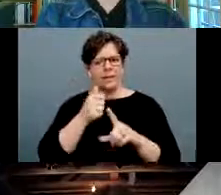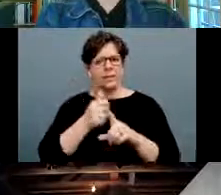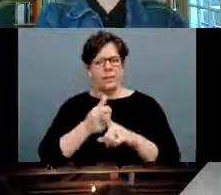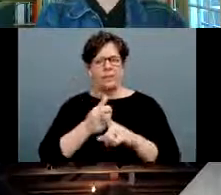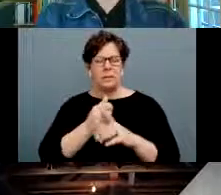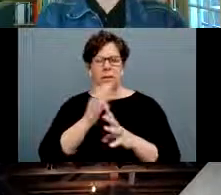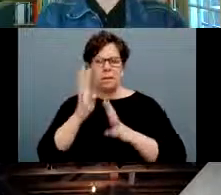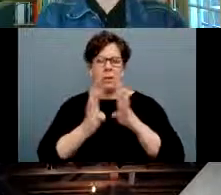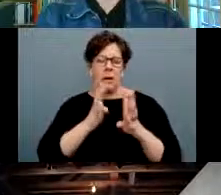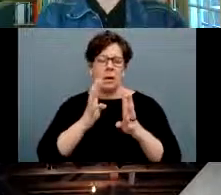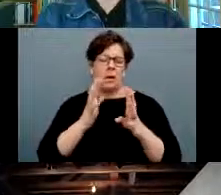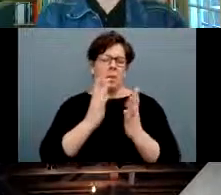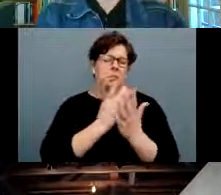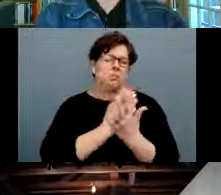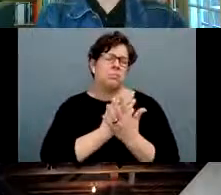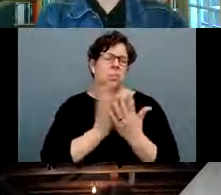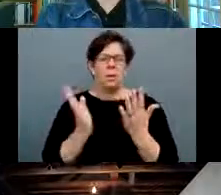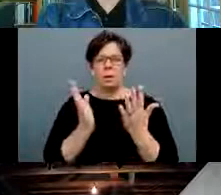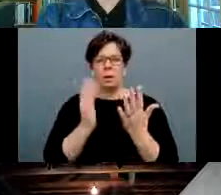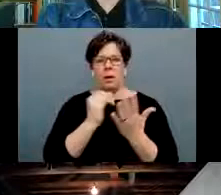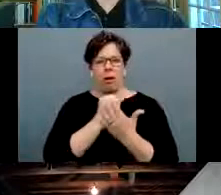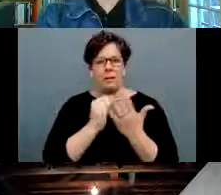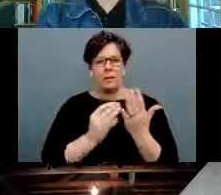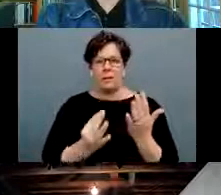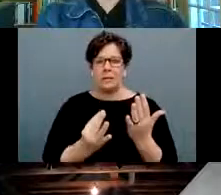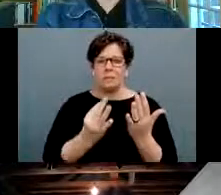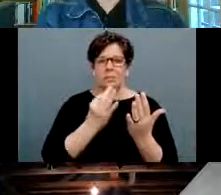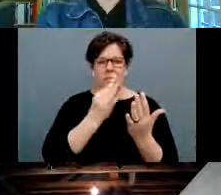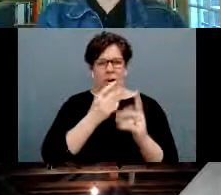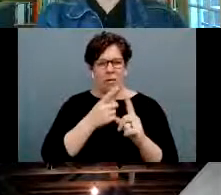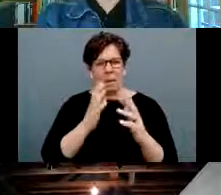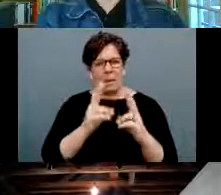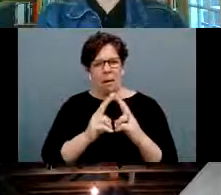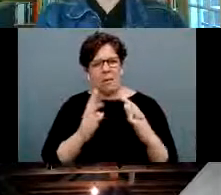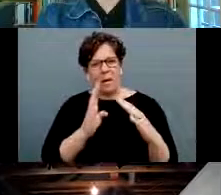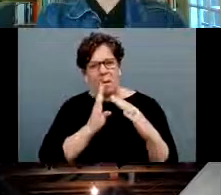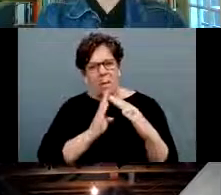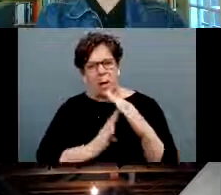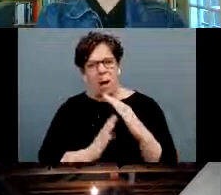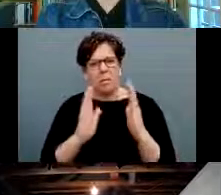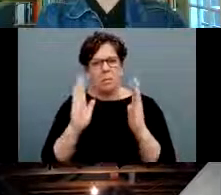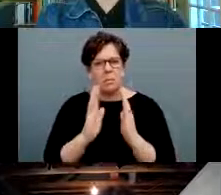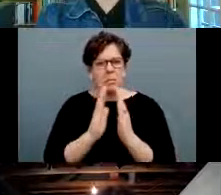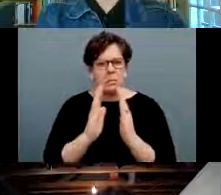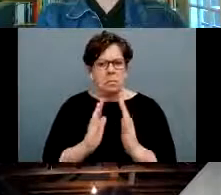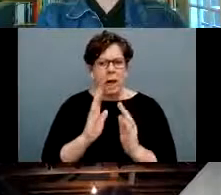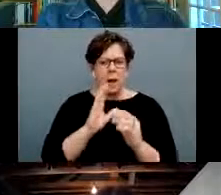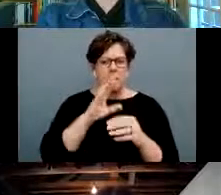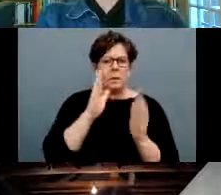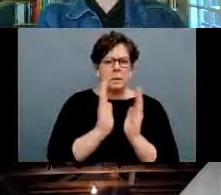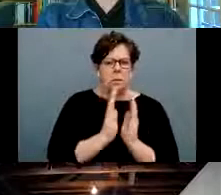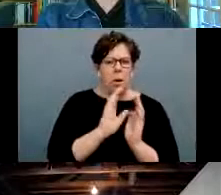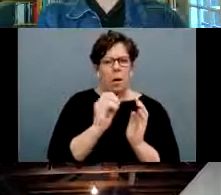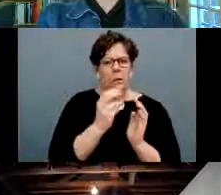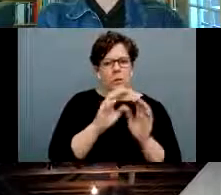of artistic mastery out of this humble space and the nearby shed, both gems hidden